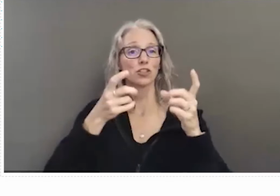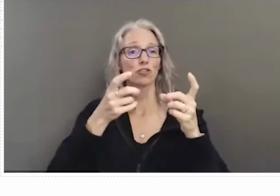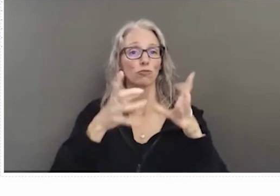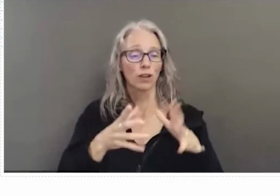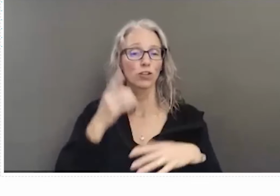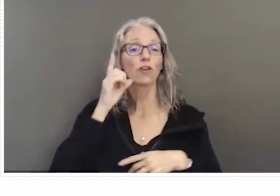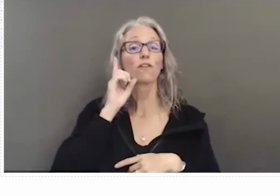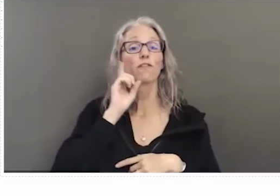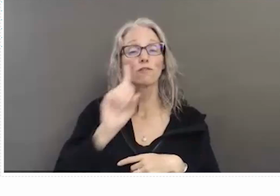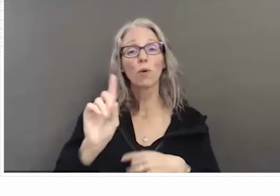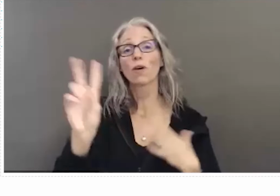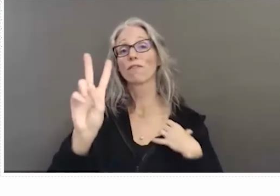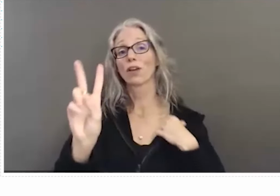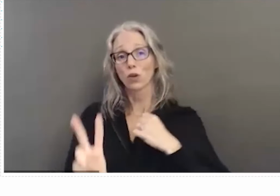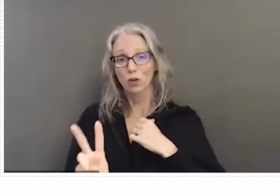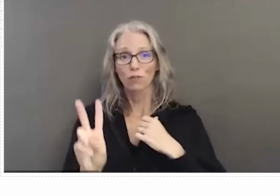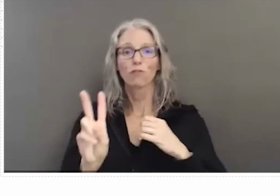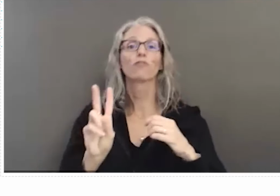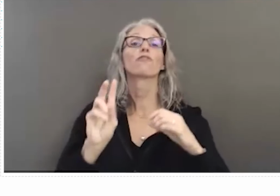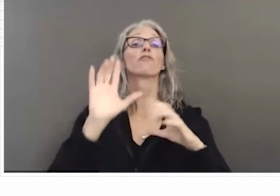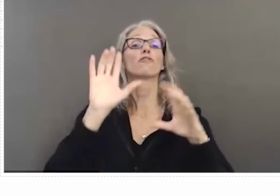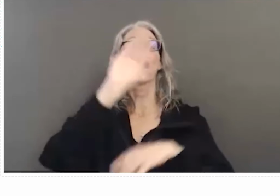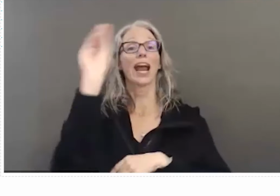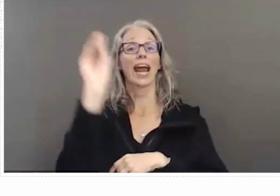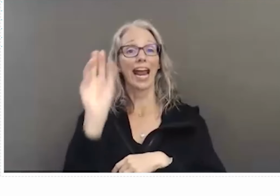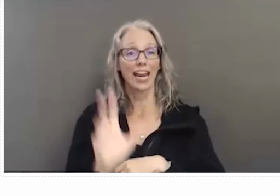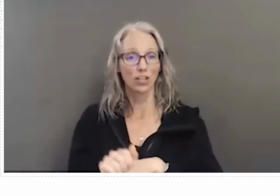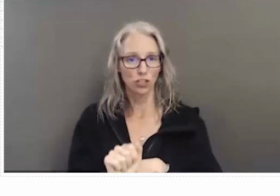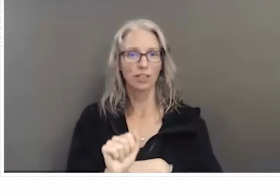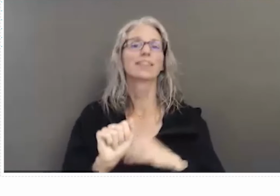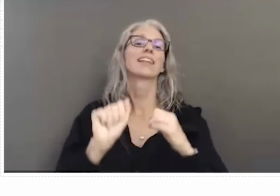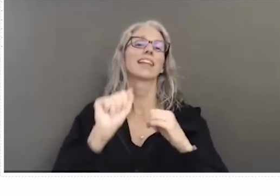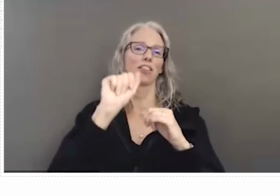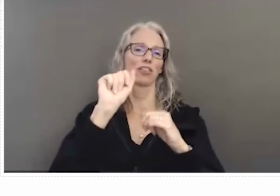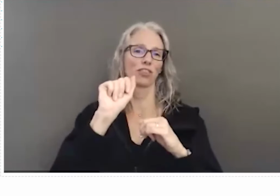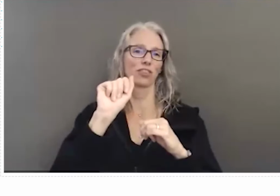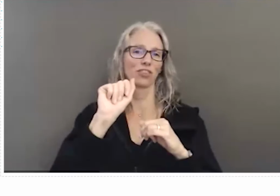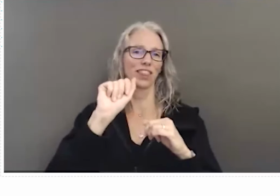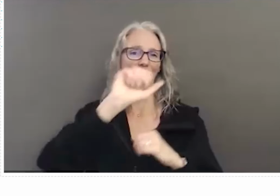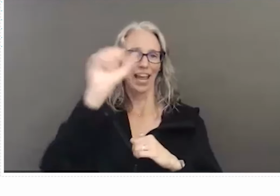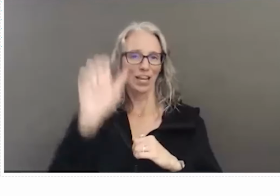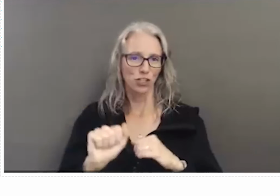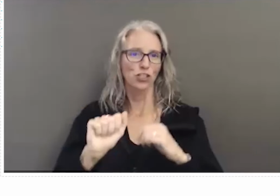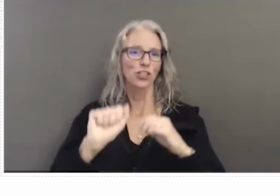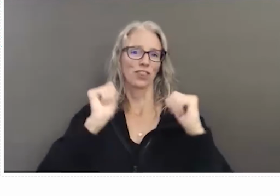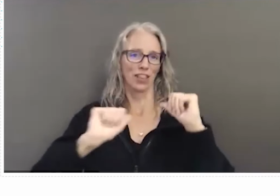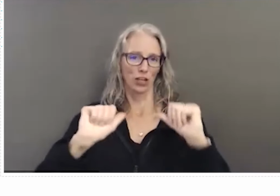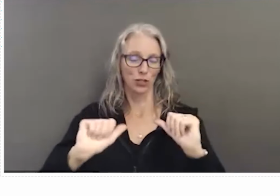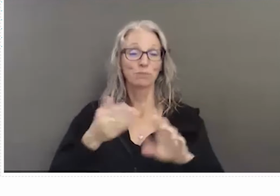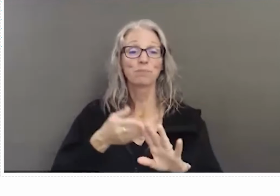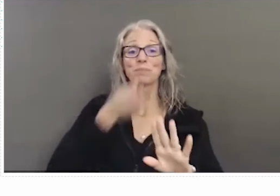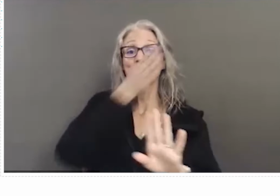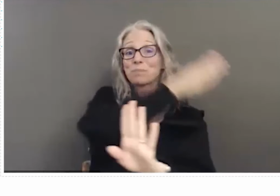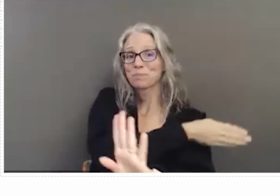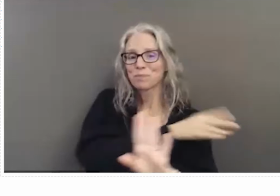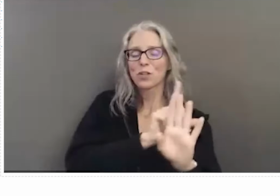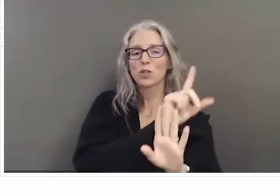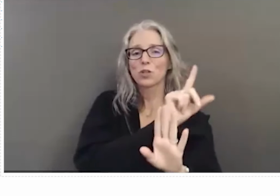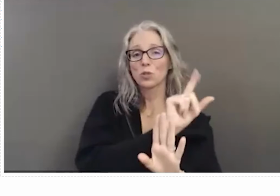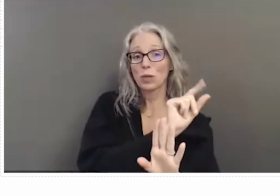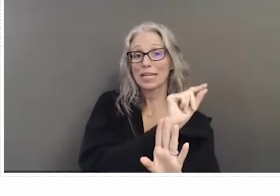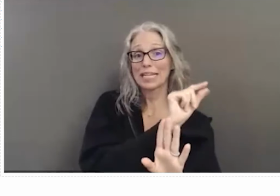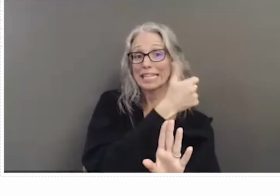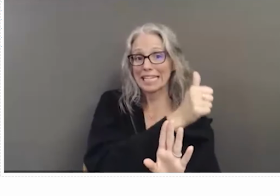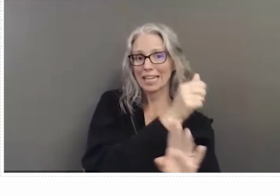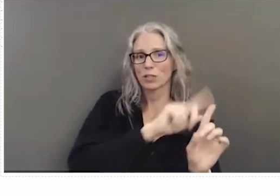Theatre. Before that, he was a co-artistic director of Rice and Beans Theatre from 2010 to 2021. Derek